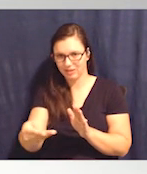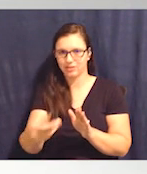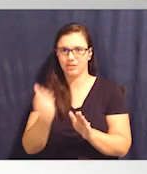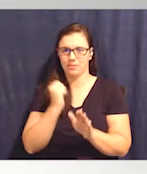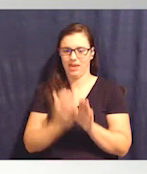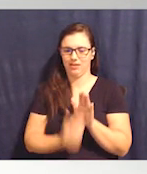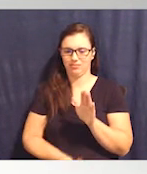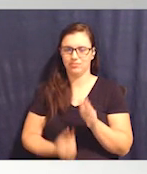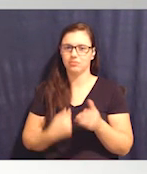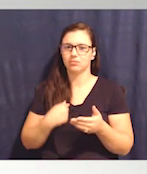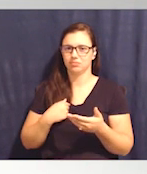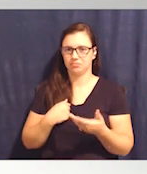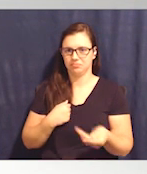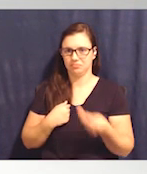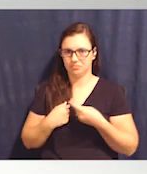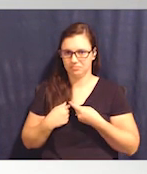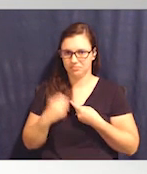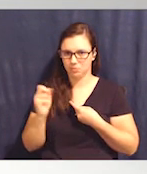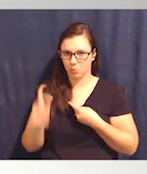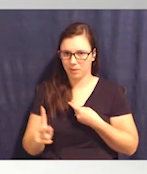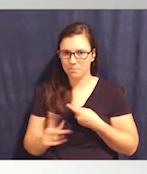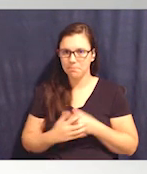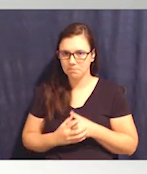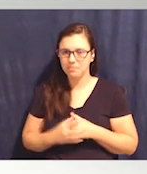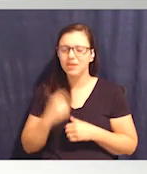okay? And the last thing,